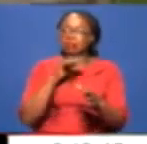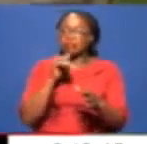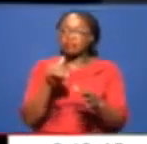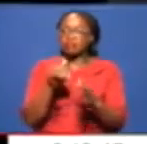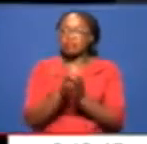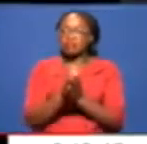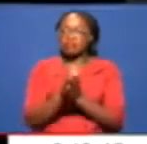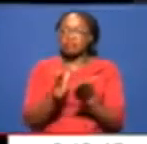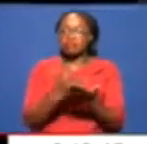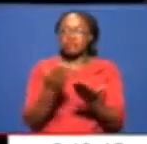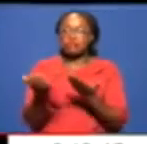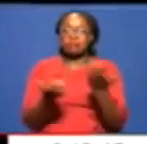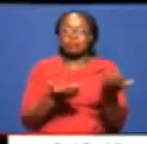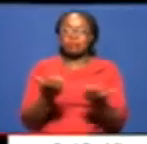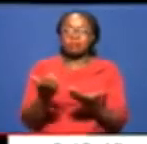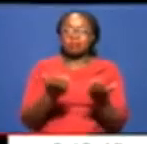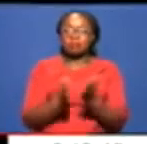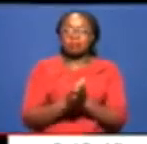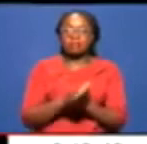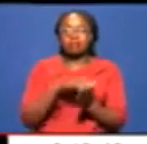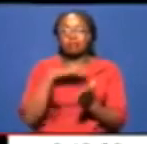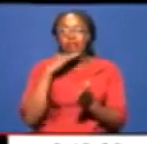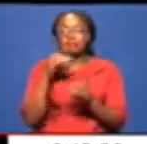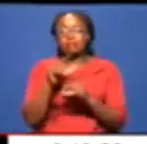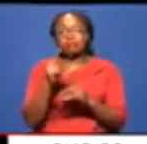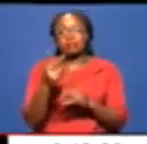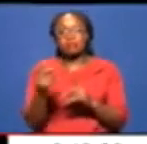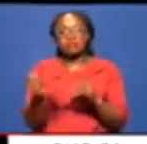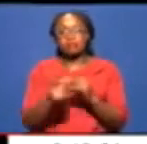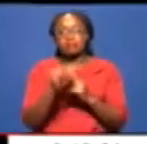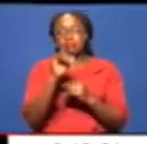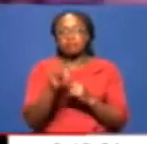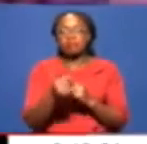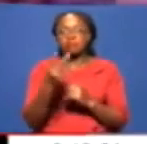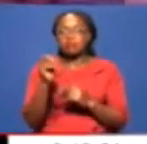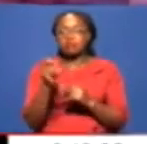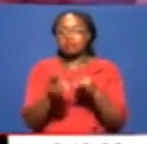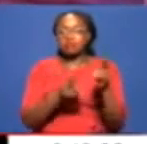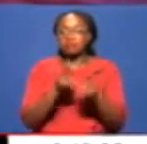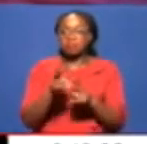commodity for trade. He died on 2nd January 2022, aged